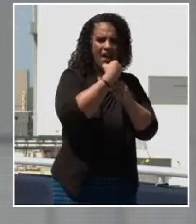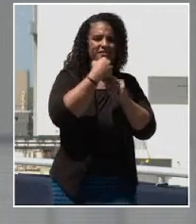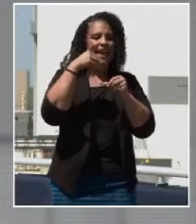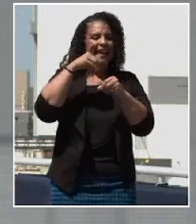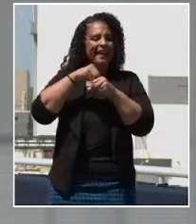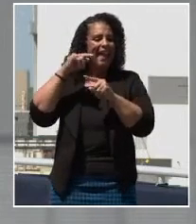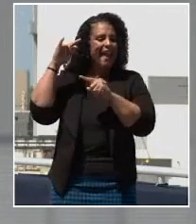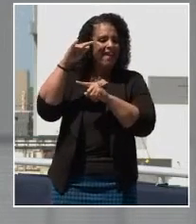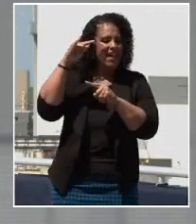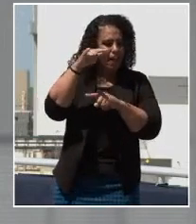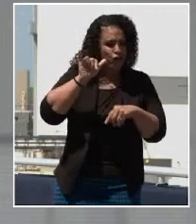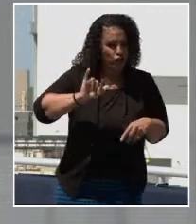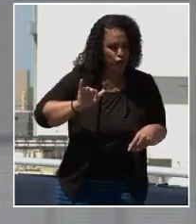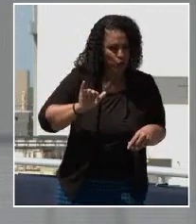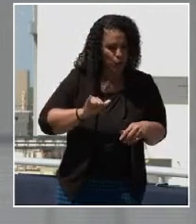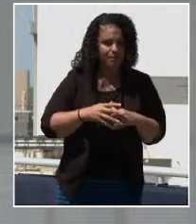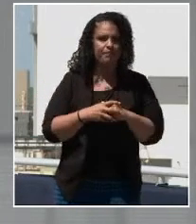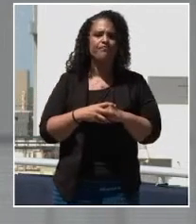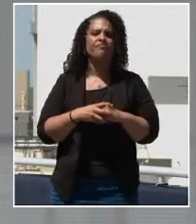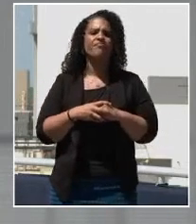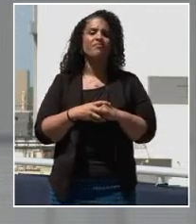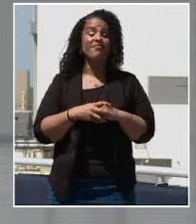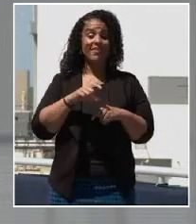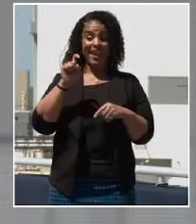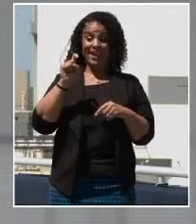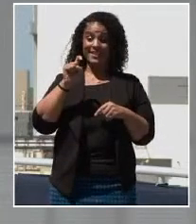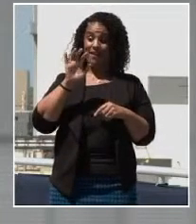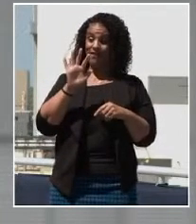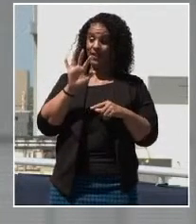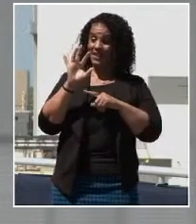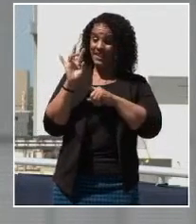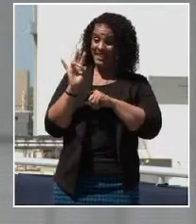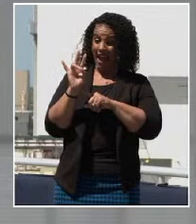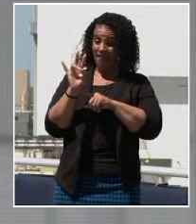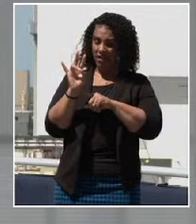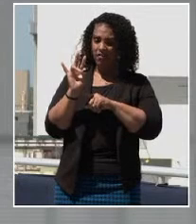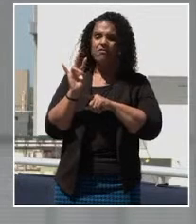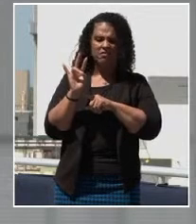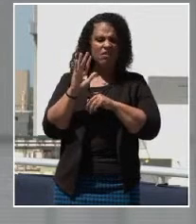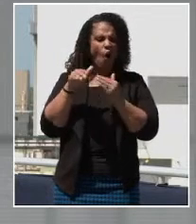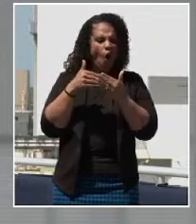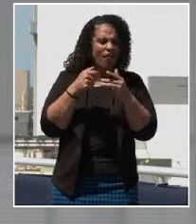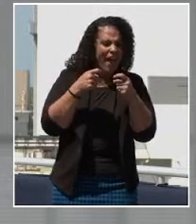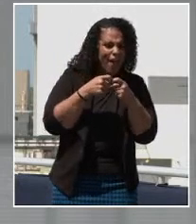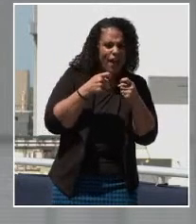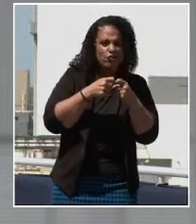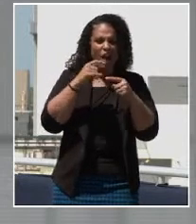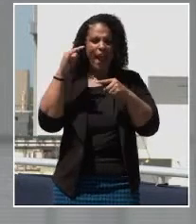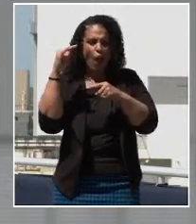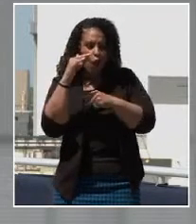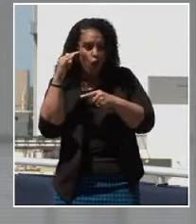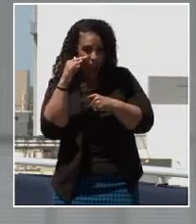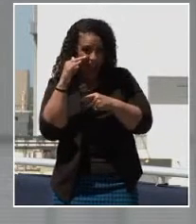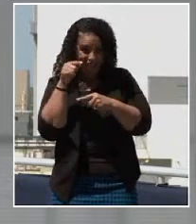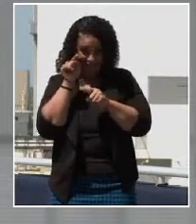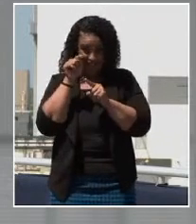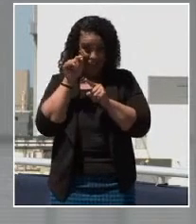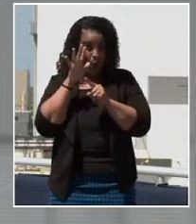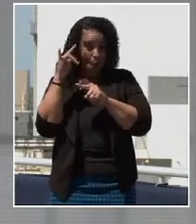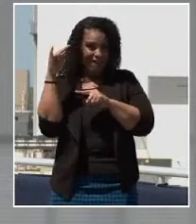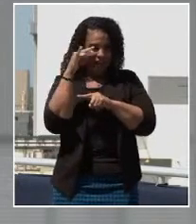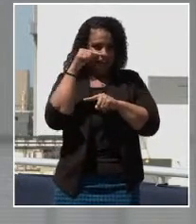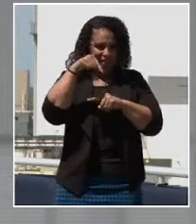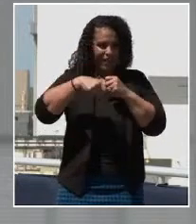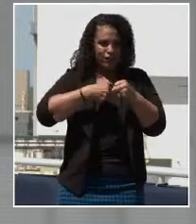aviation the x57 and all electric aircraft is going to fly